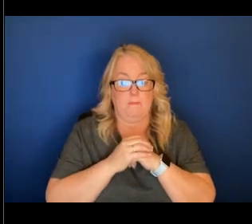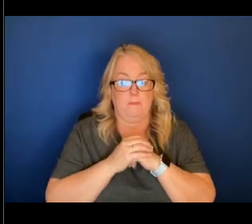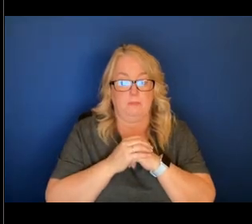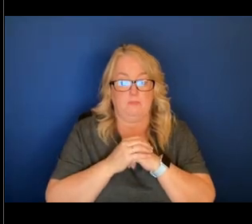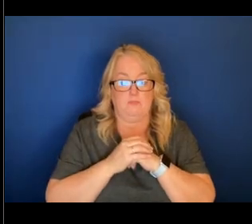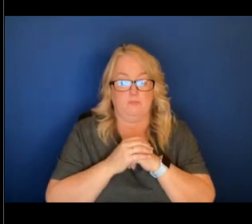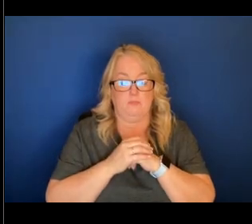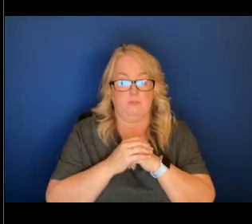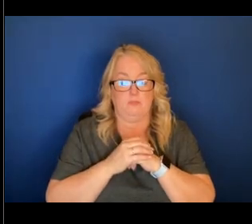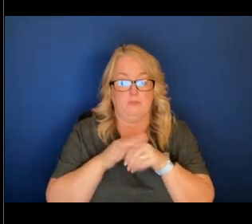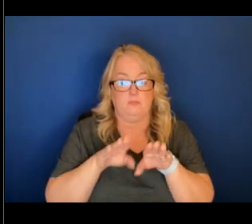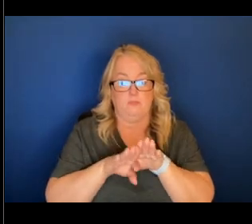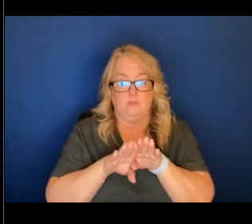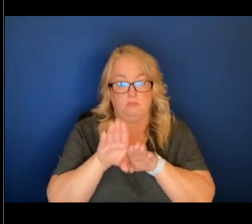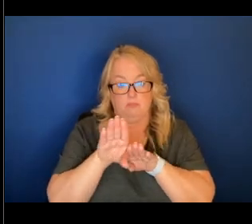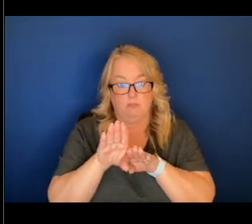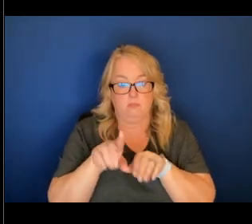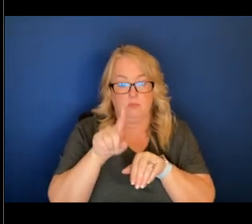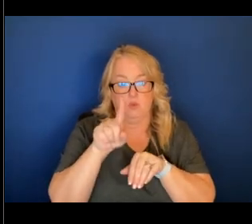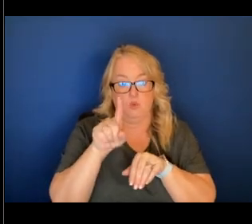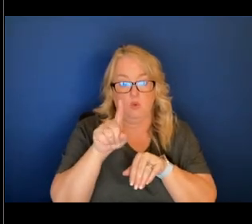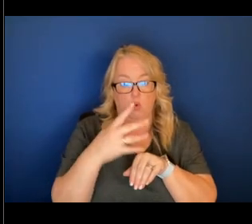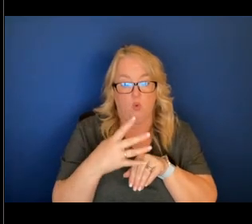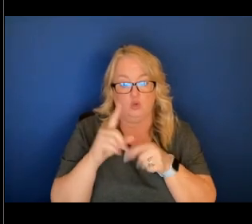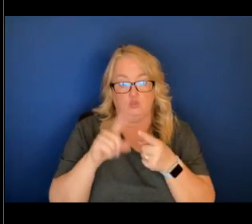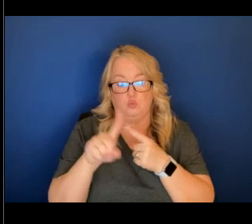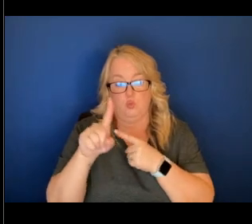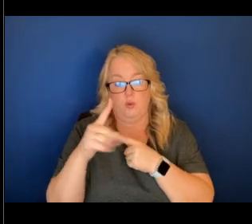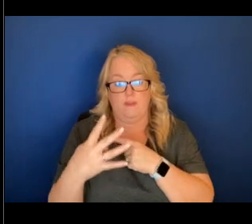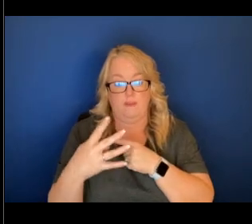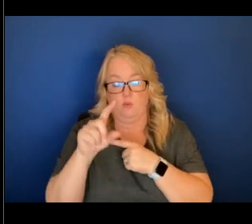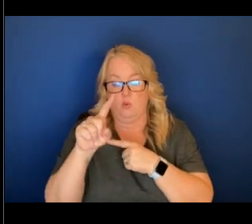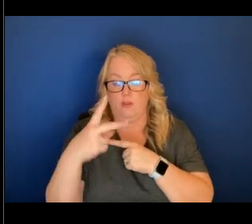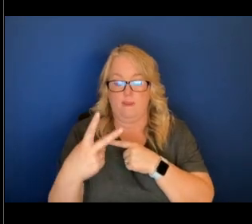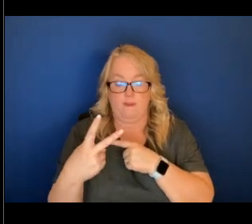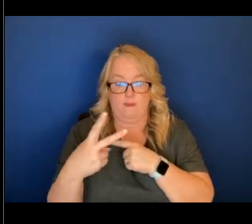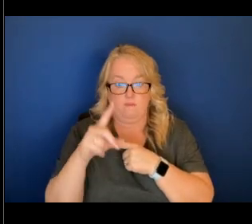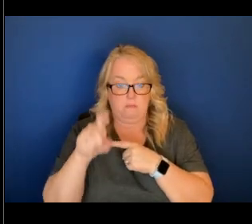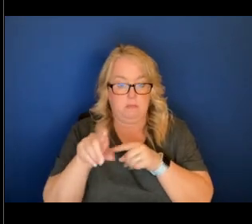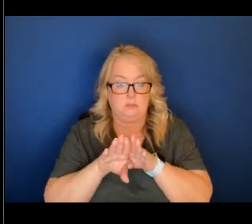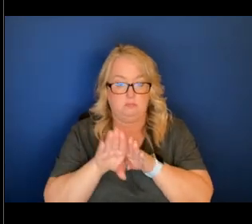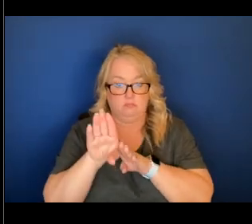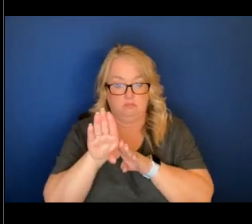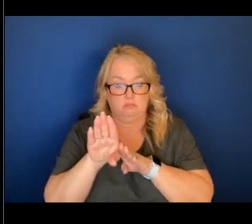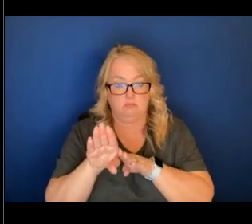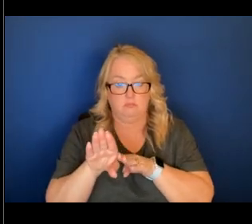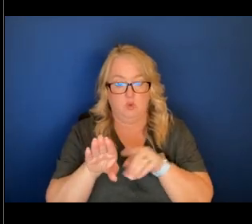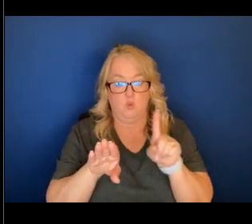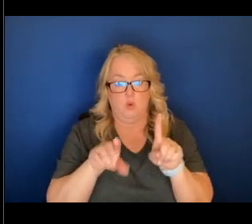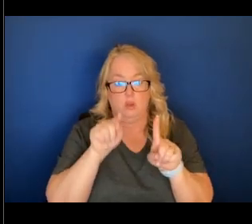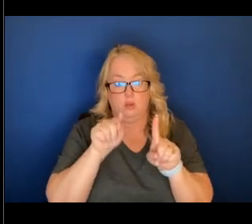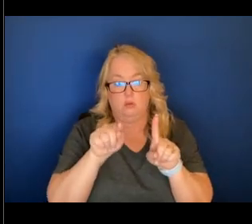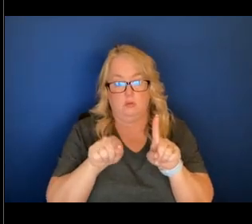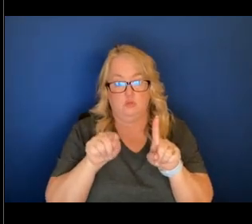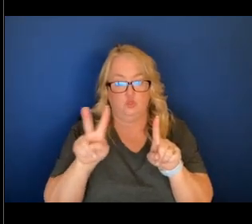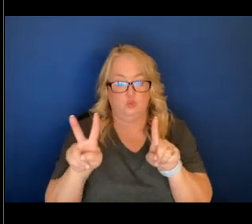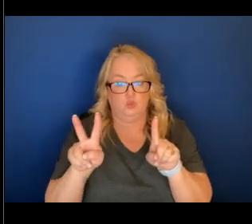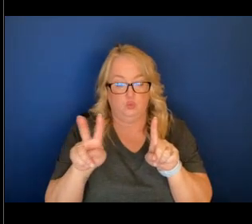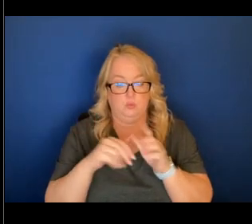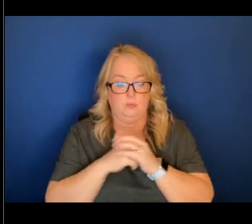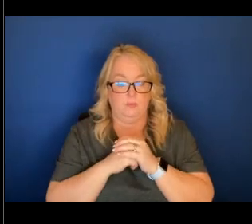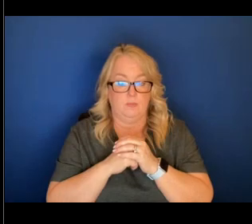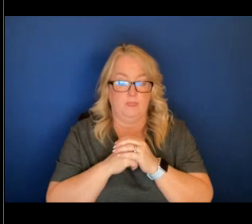a level change between a 1/4 inch and a 1/2 inch must be beveled at 1 to 2 or less.